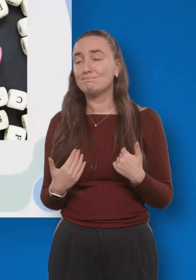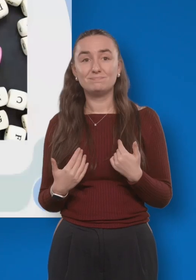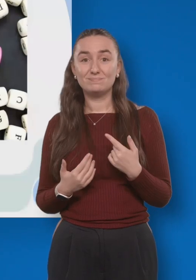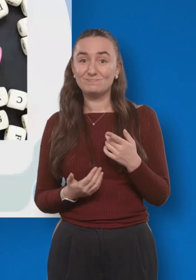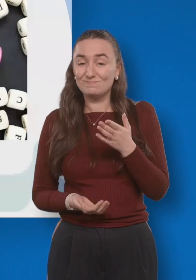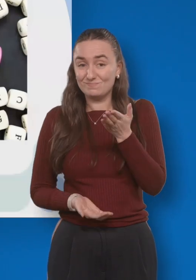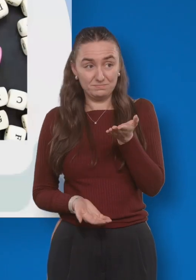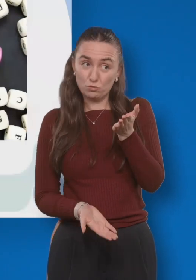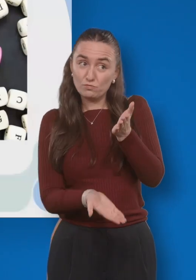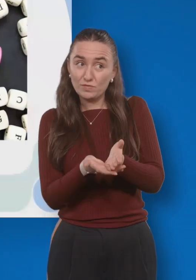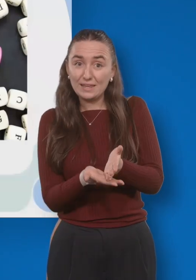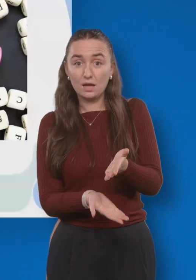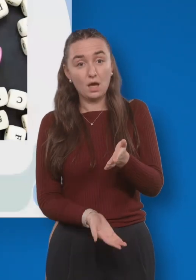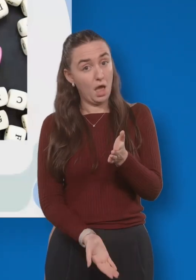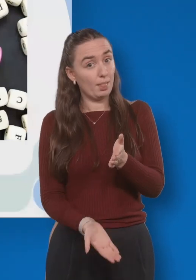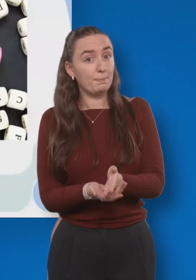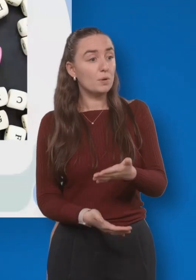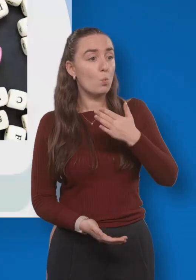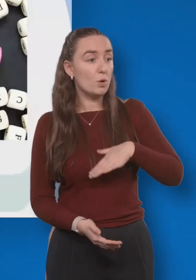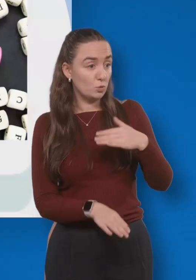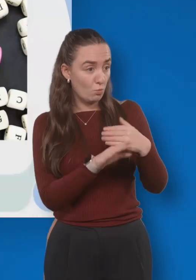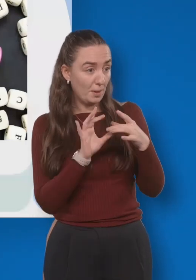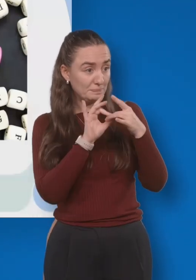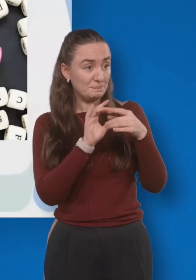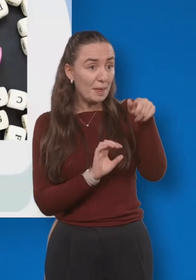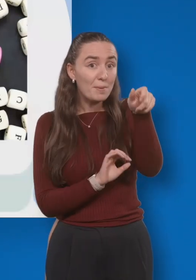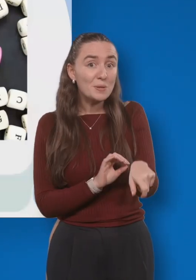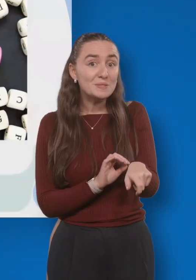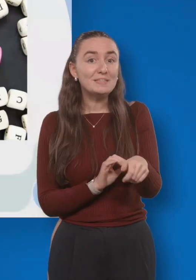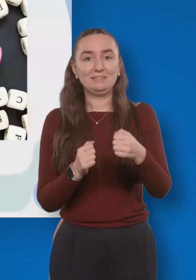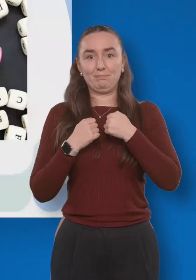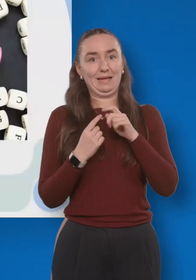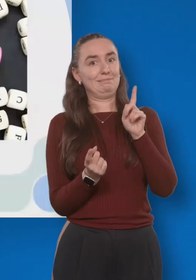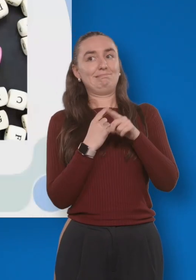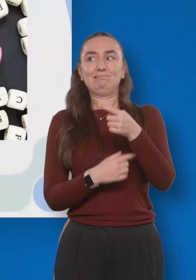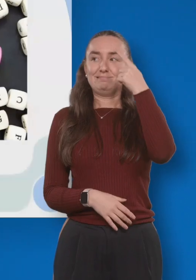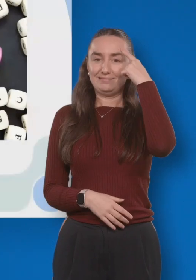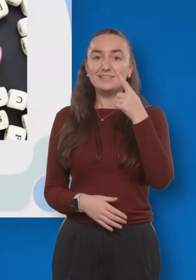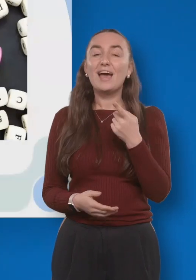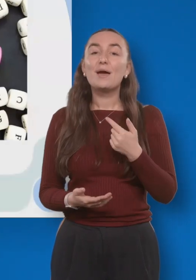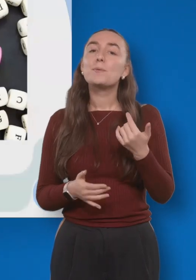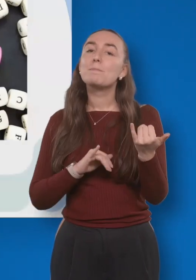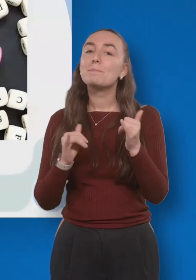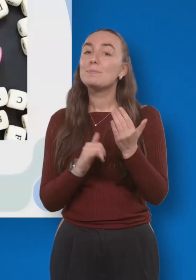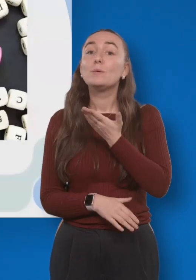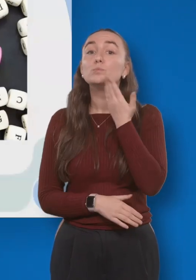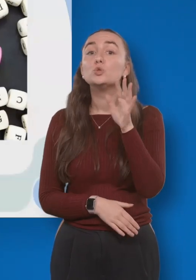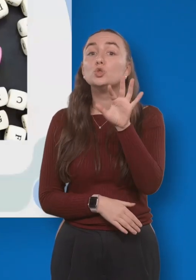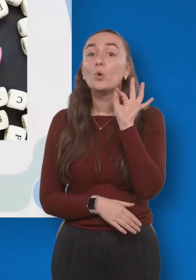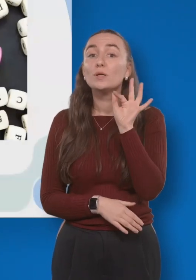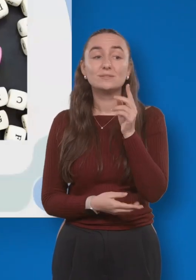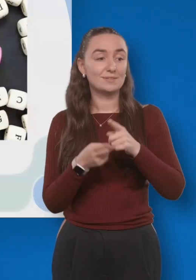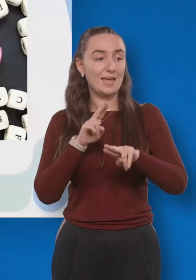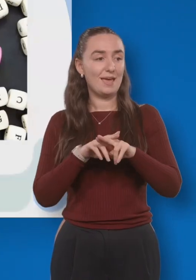really want to be working with that person anyway? It would be my response. But, maybe you don't have that choice, especially if you're a postdoc and it's